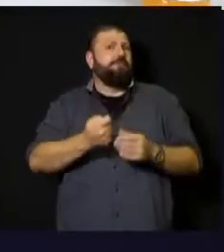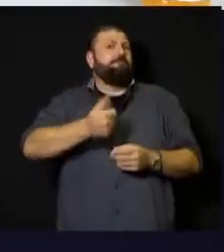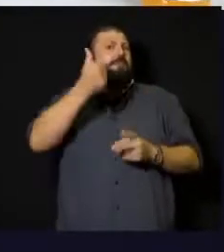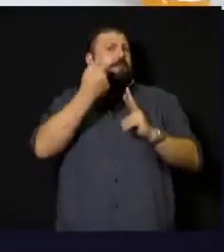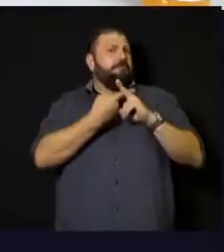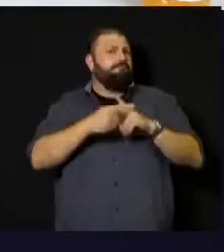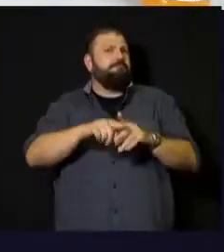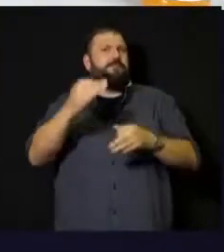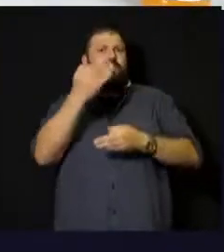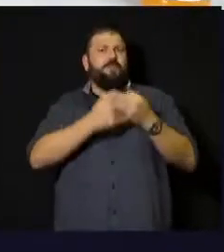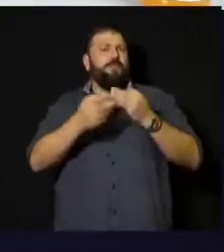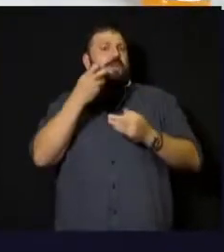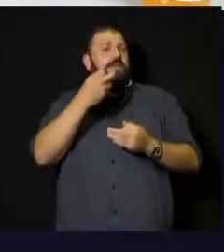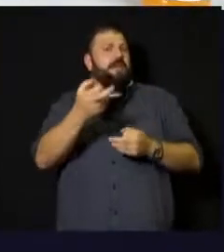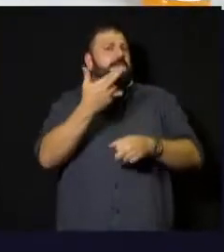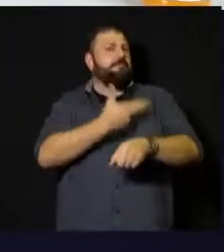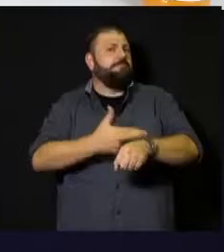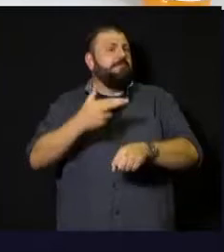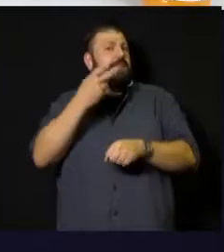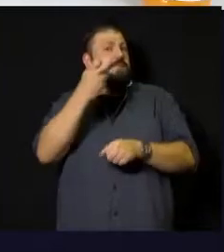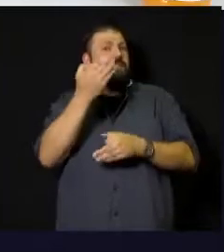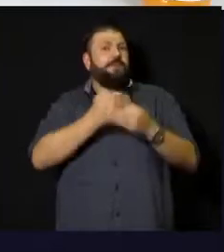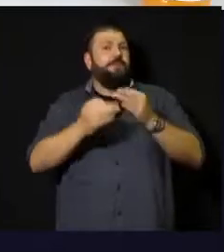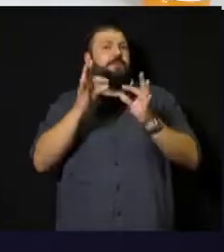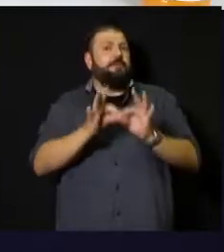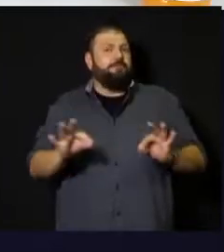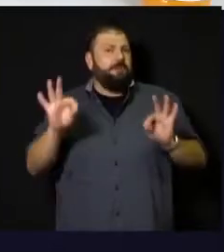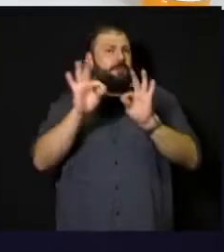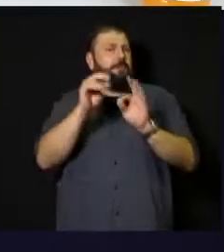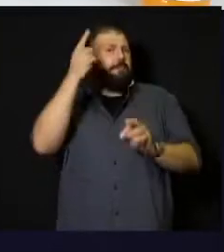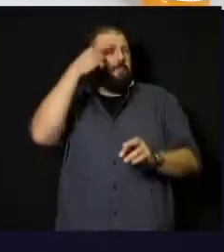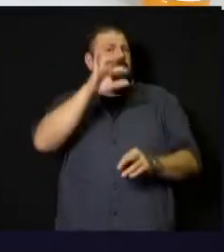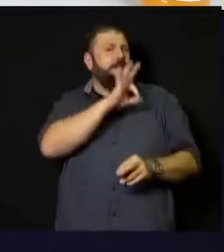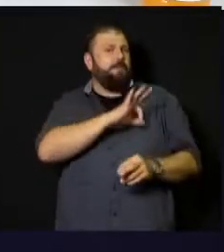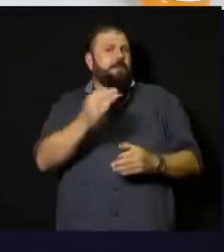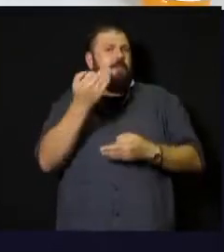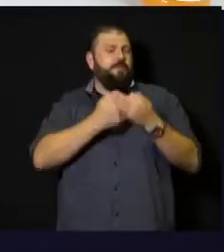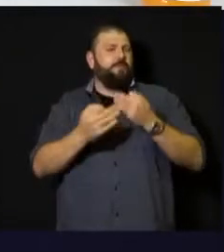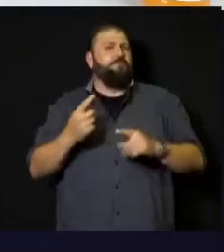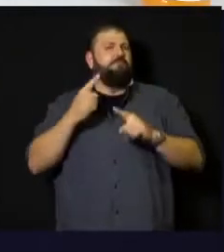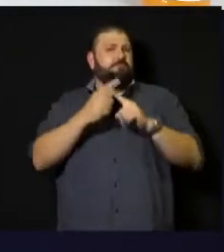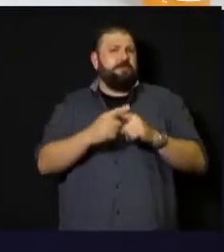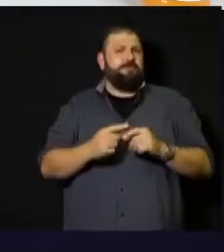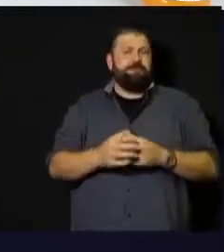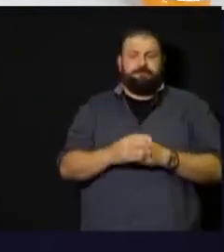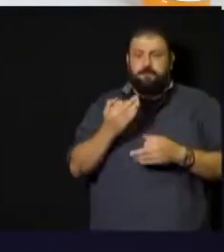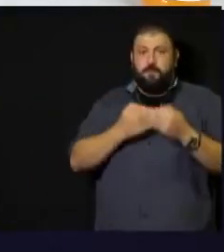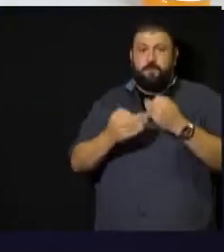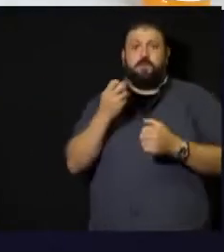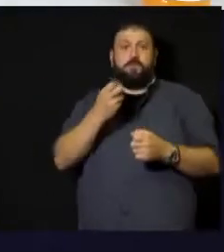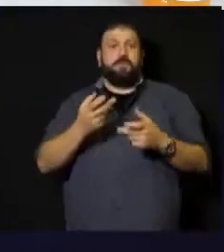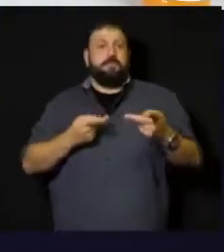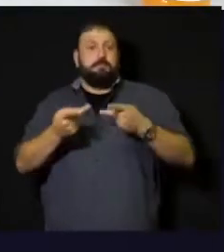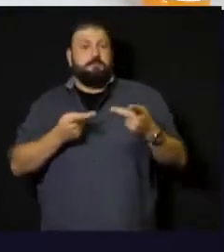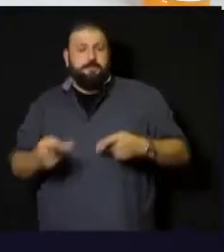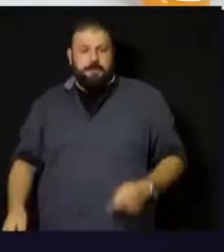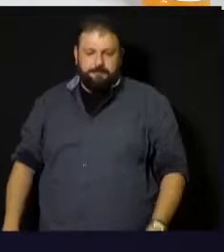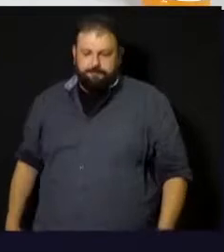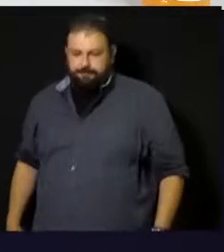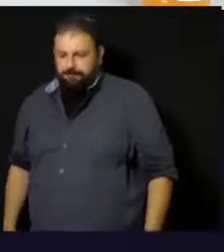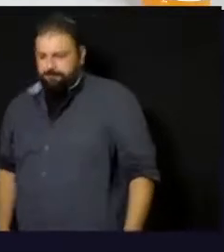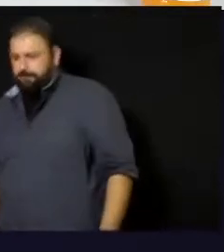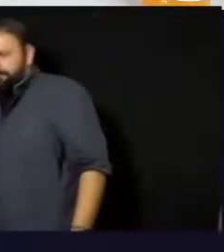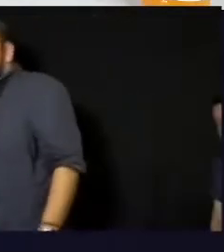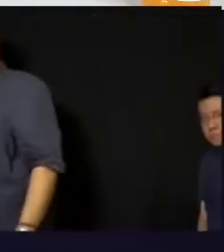him how to make the new distribution. All of this is very important for you to have the multiplication. All of our